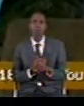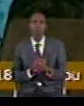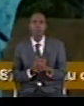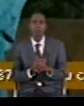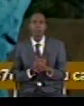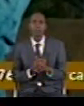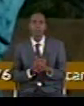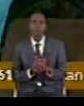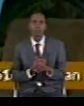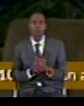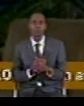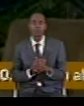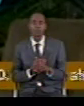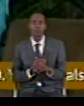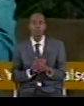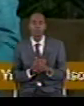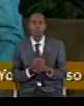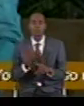of